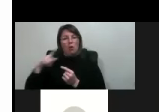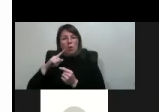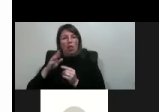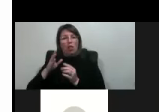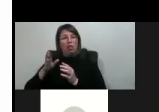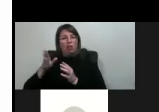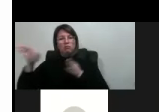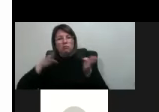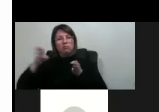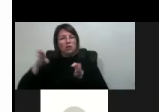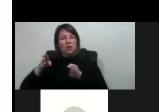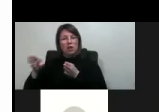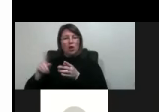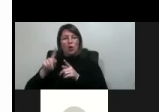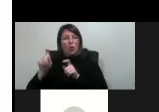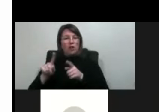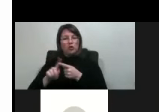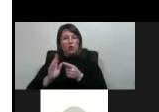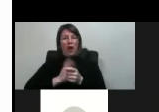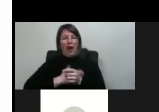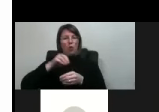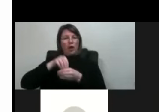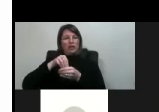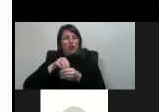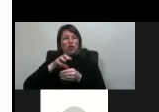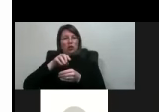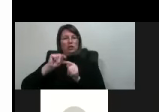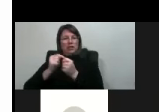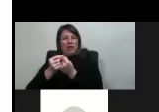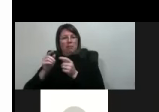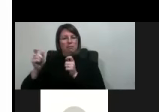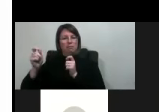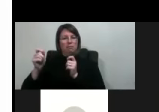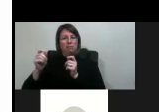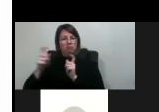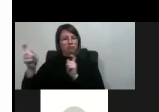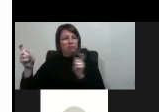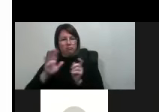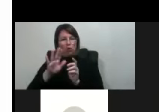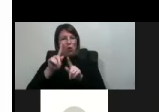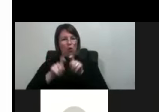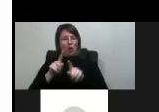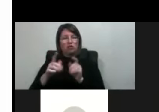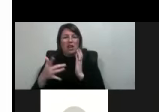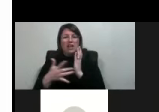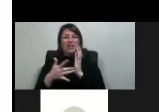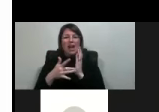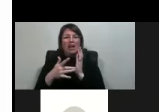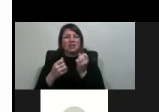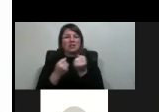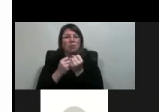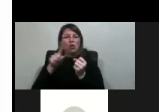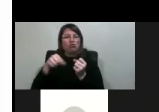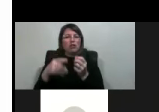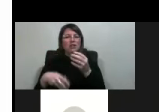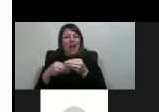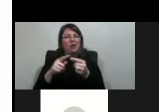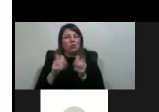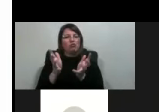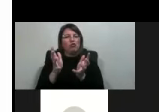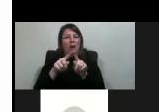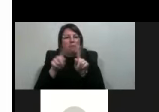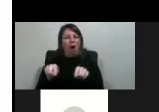our internal teams. And I think tech support just put it on the chat, and we can answer